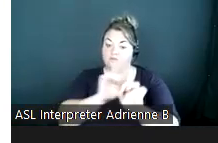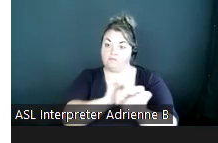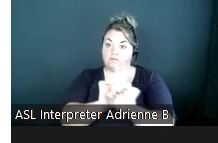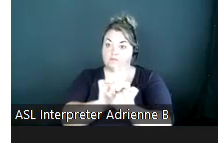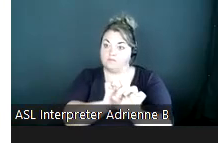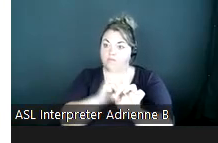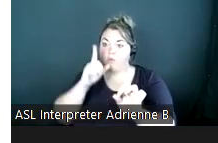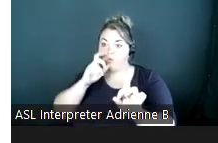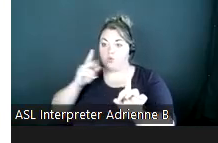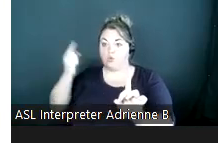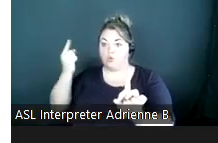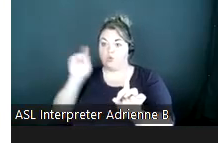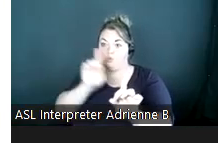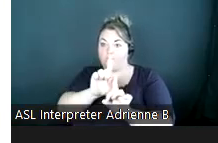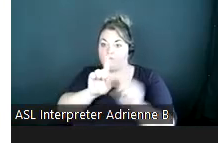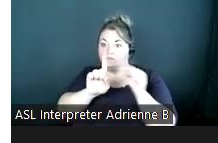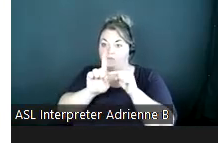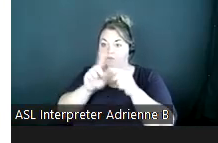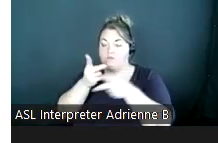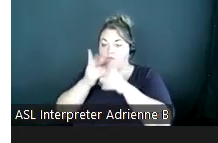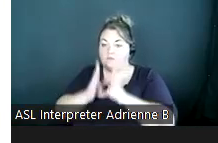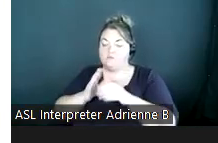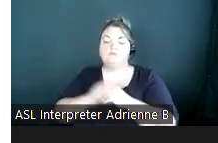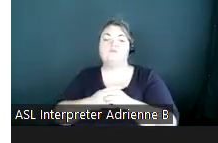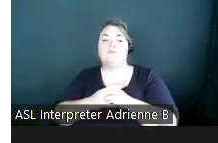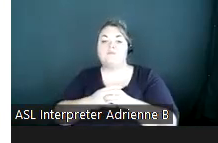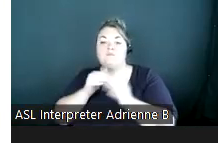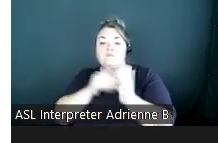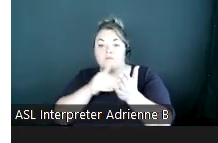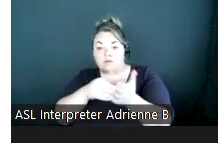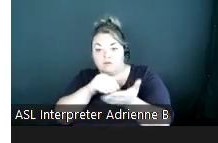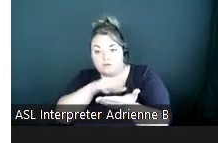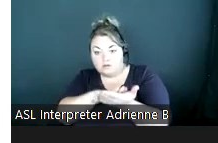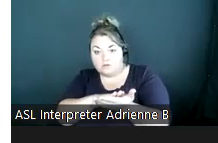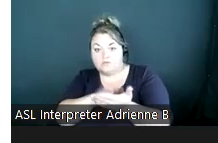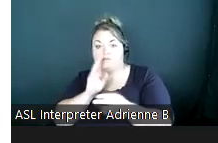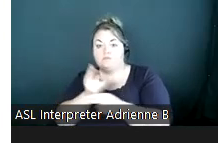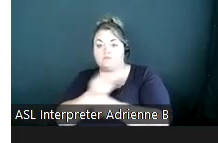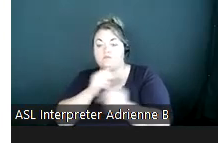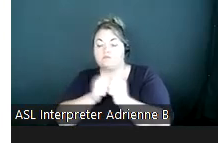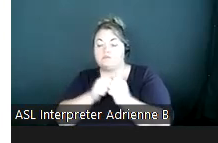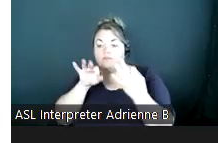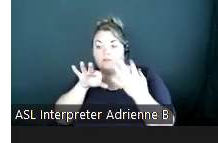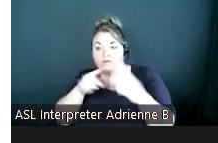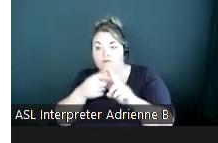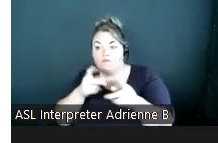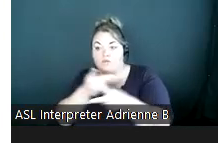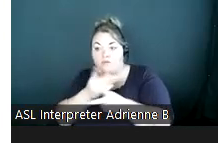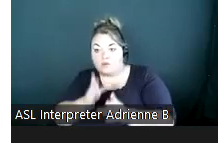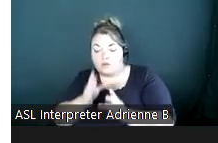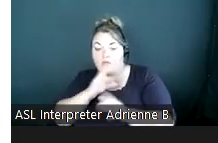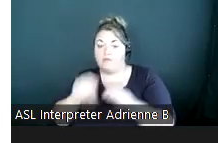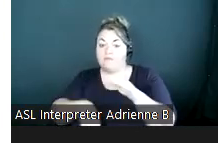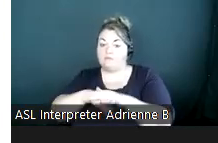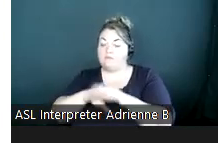whom, frequency of documentation reviews with feedback from the supervisor, and maximum number of supervisees